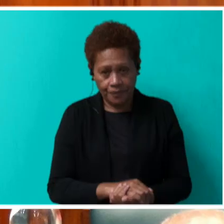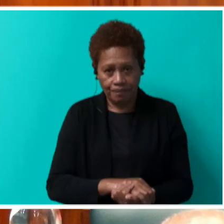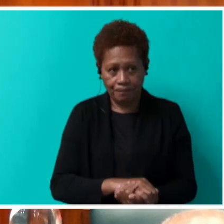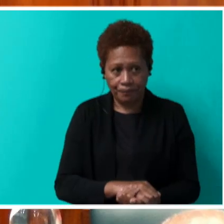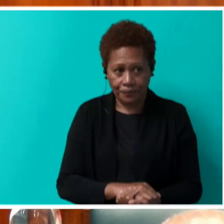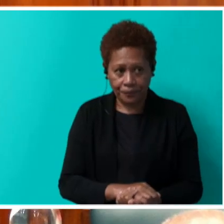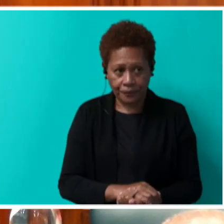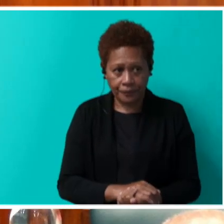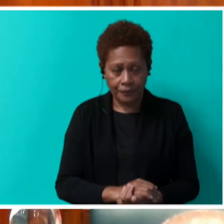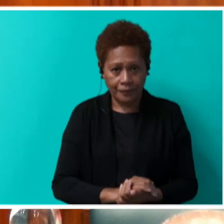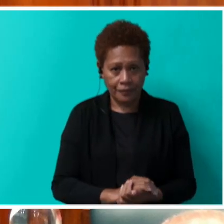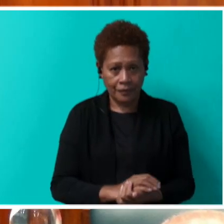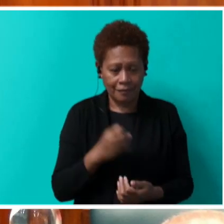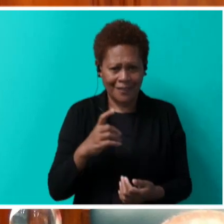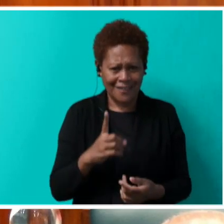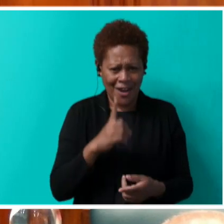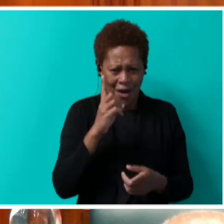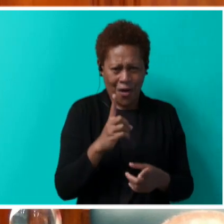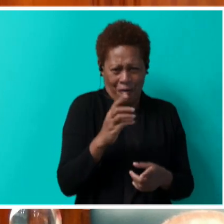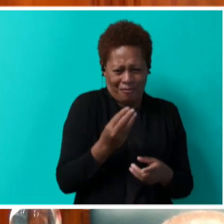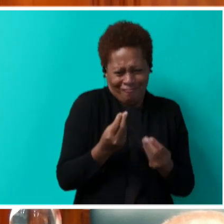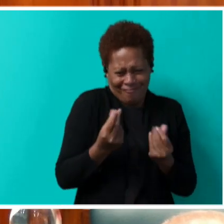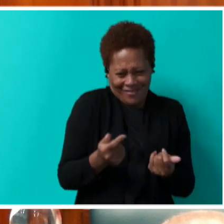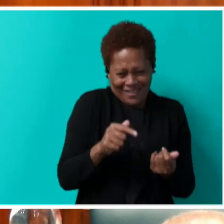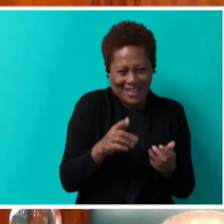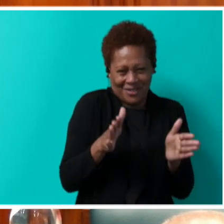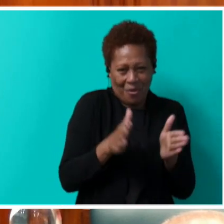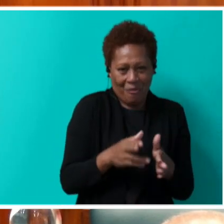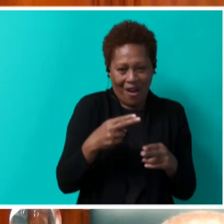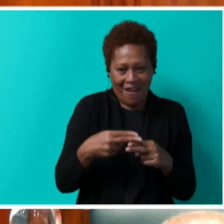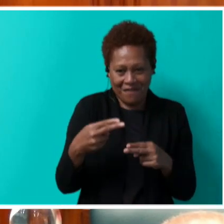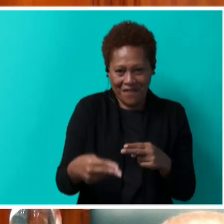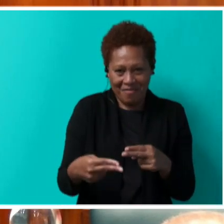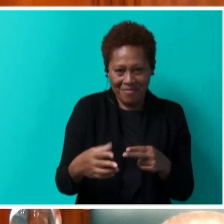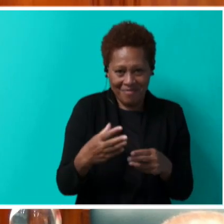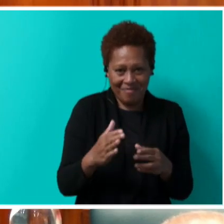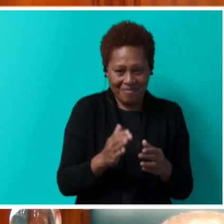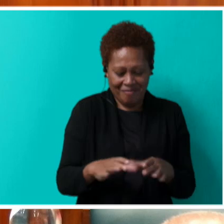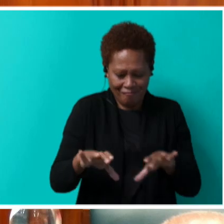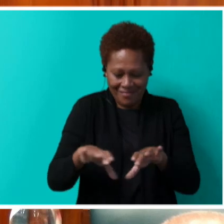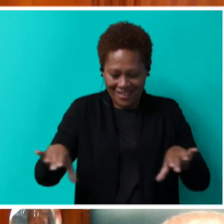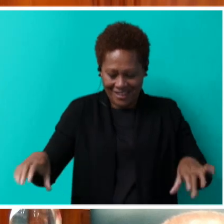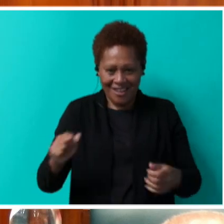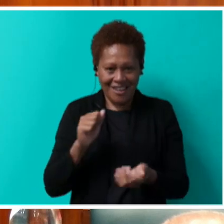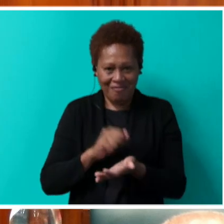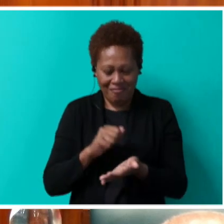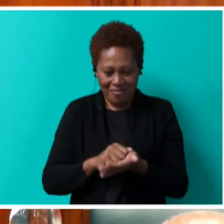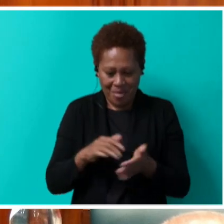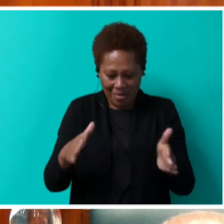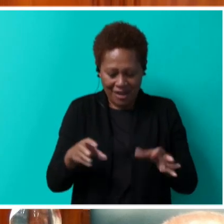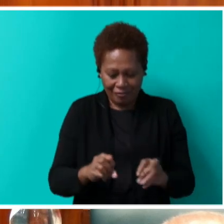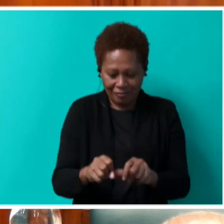What was once a simple crop grown on small farms, plots, and has blossomed